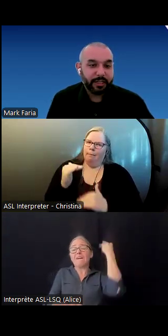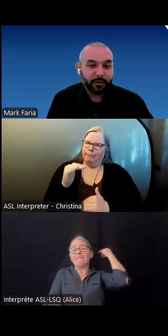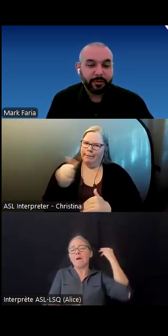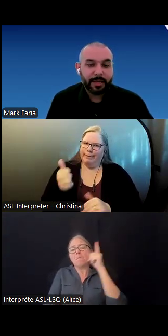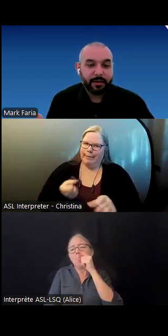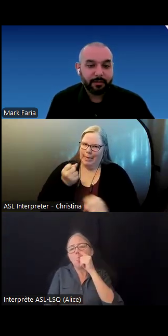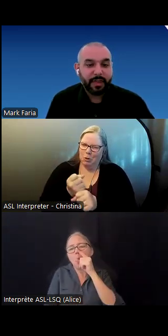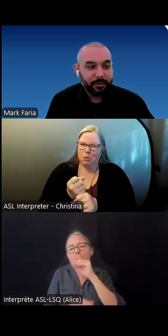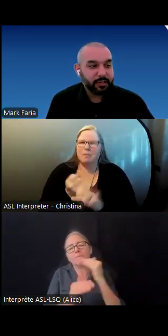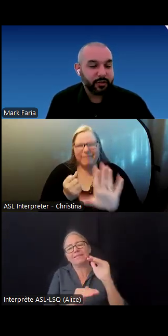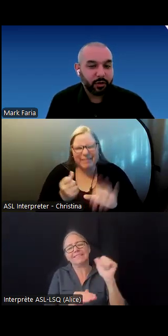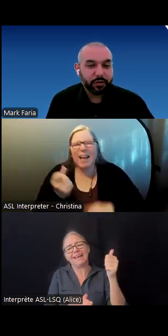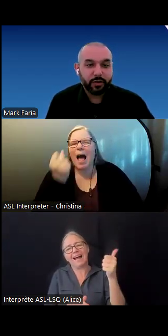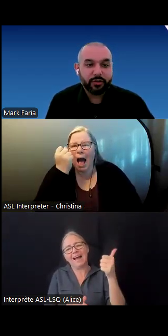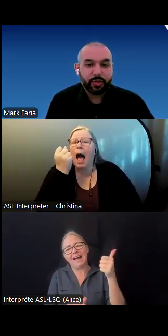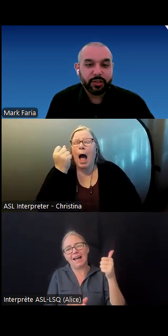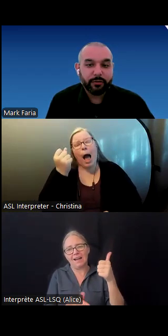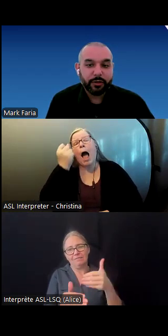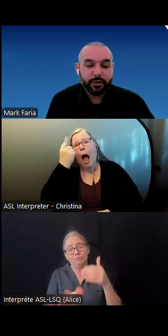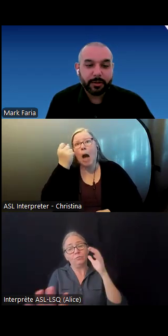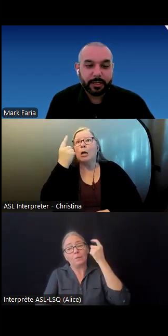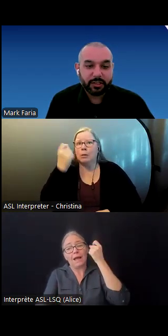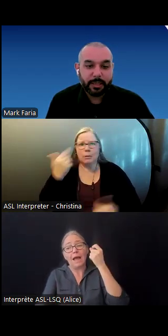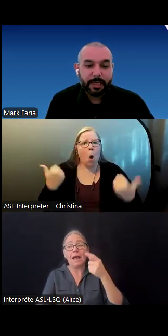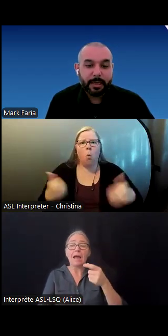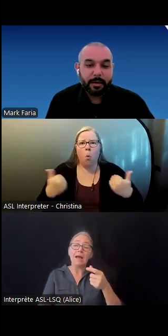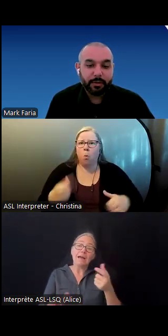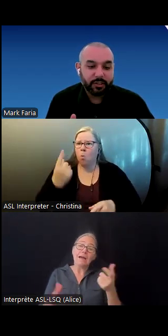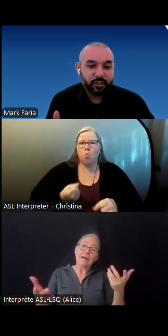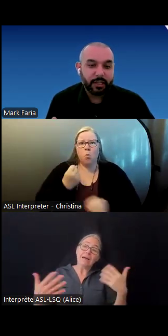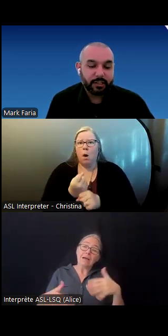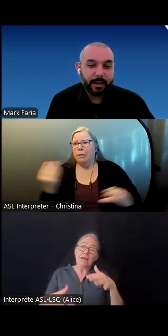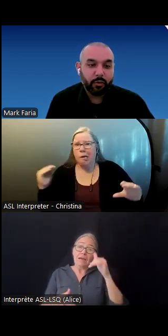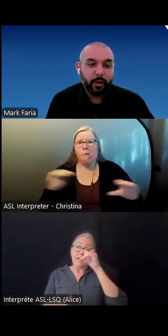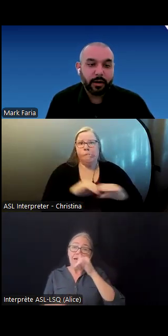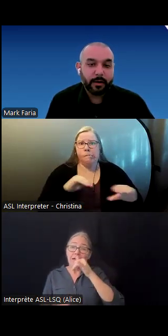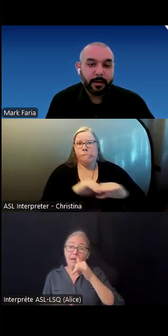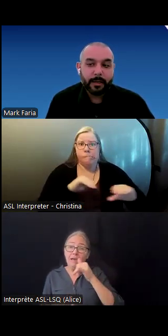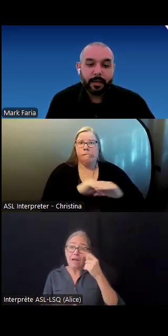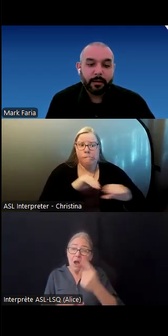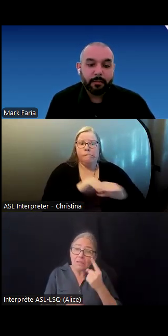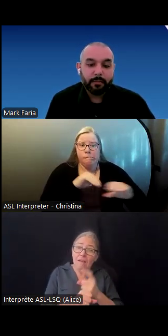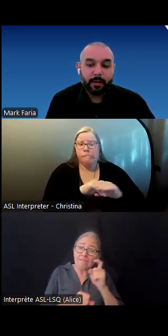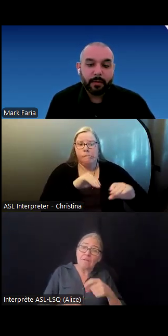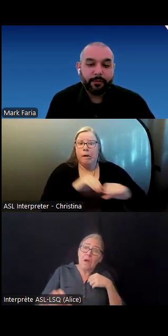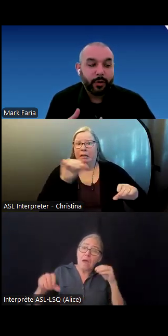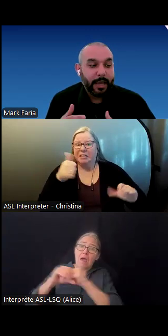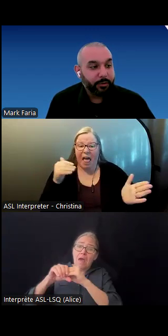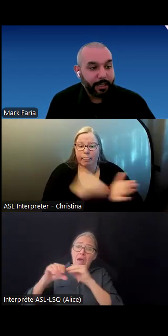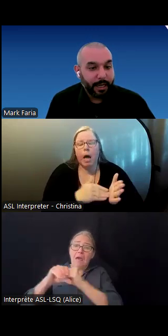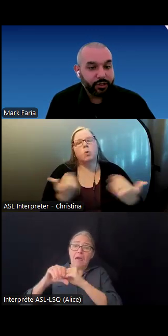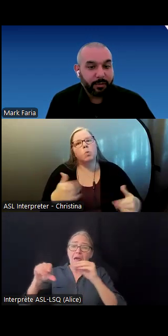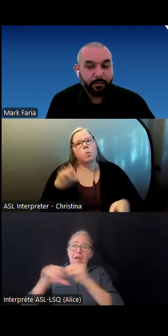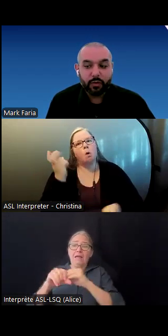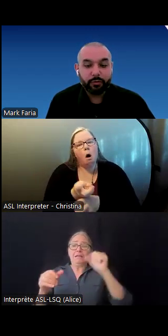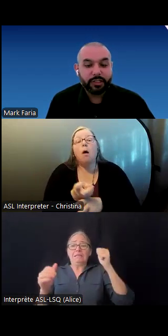very difficult to make thousands of dollars of contributions every year into an RDSP, but this is just an example where if you're able